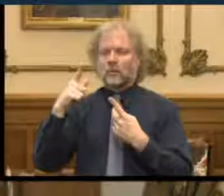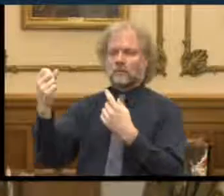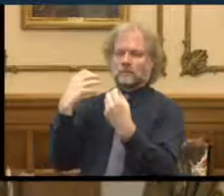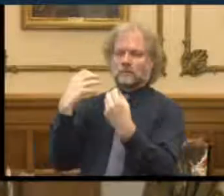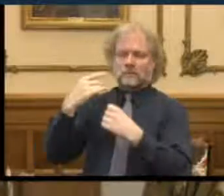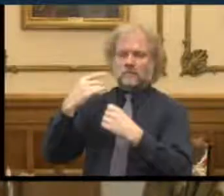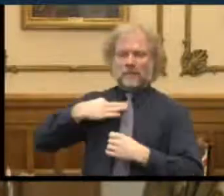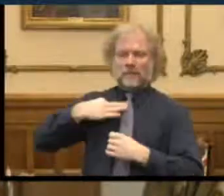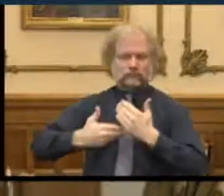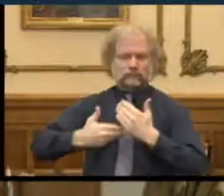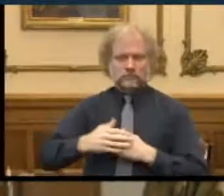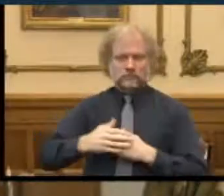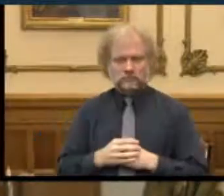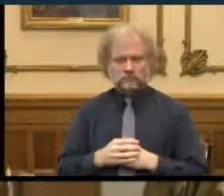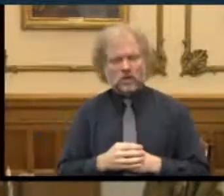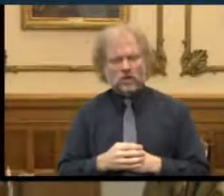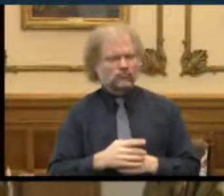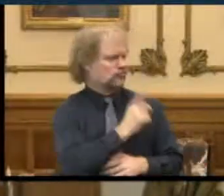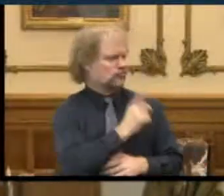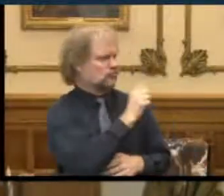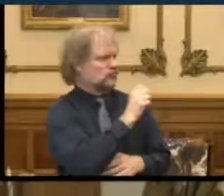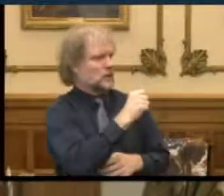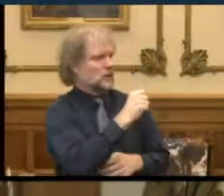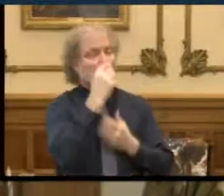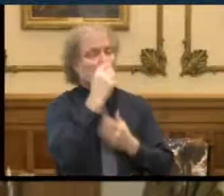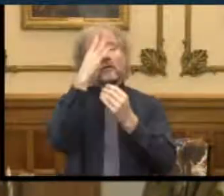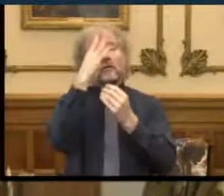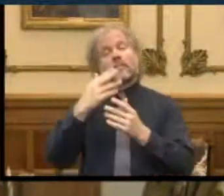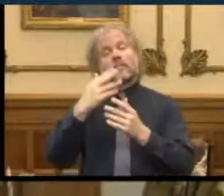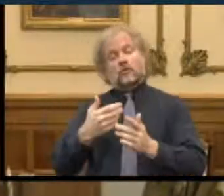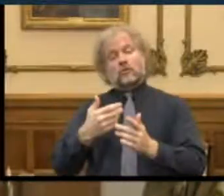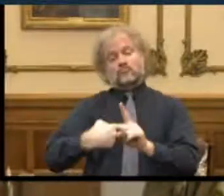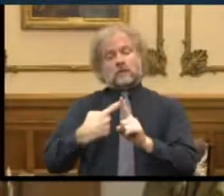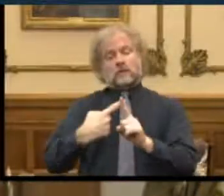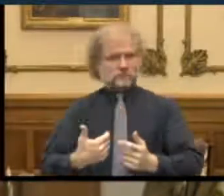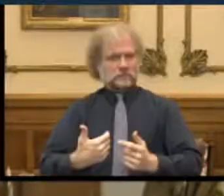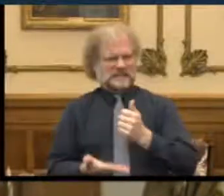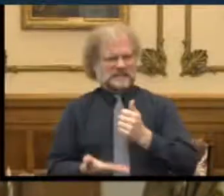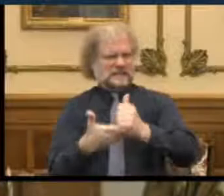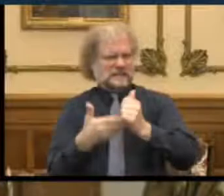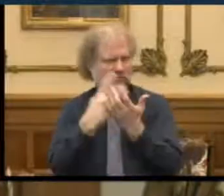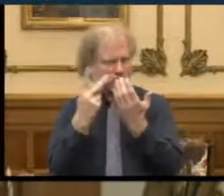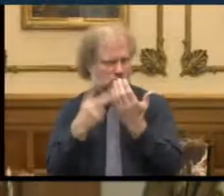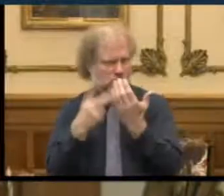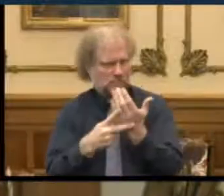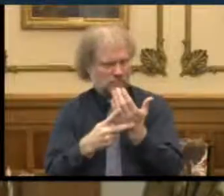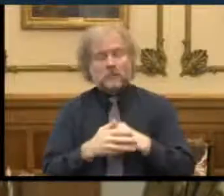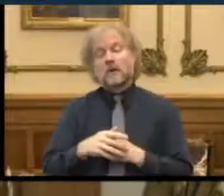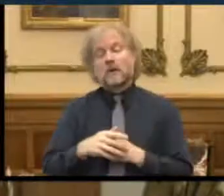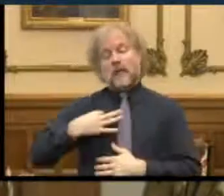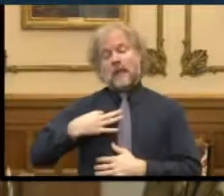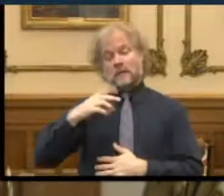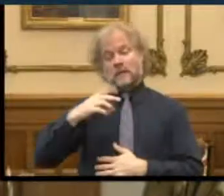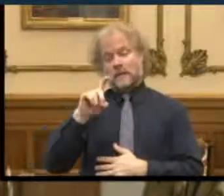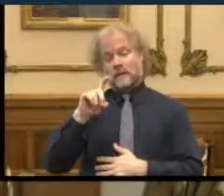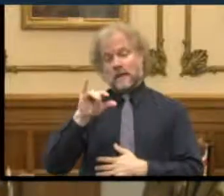processed. Sure. Let me give a quick update on our rental assistance program. The application deadline